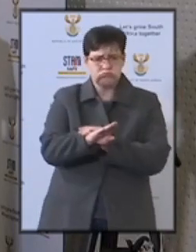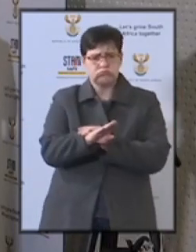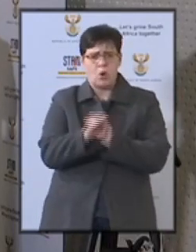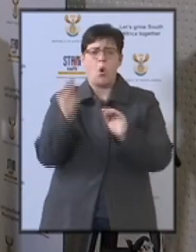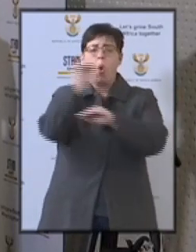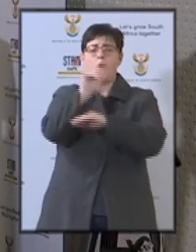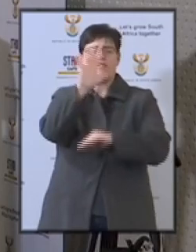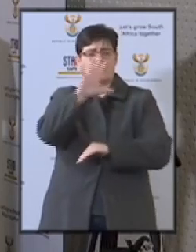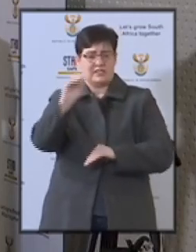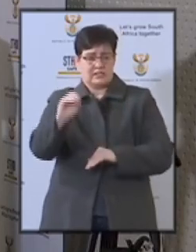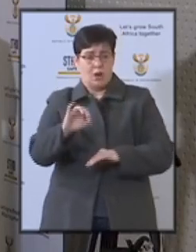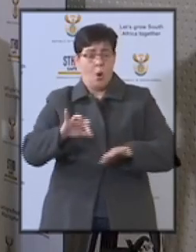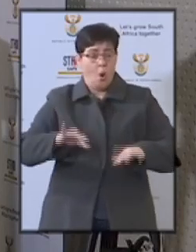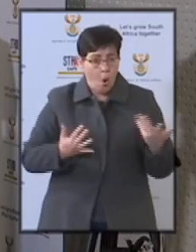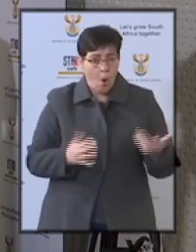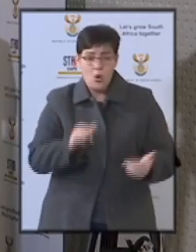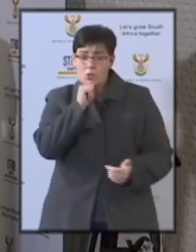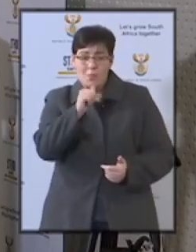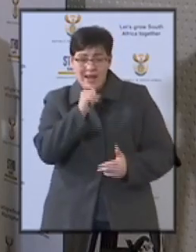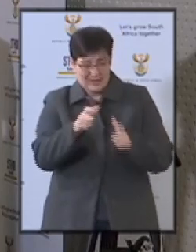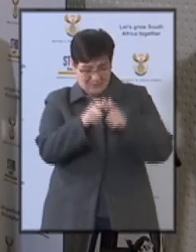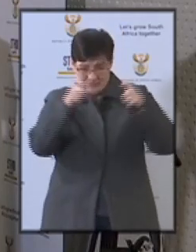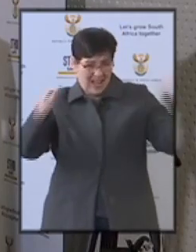is it still restricted to 50 people?